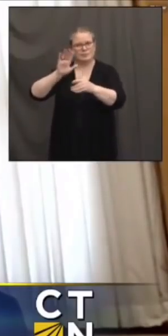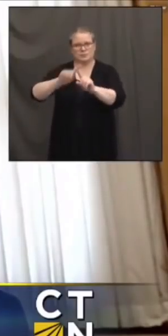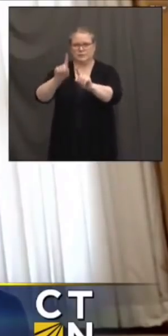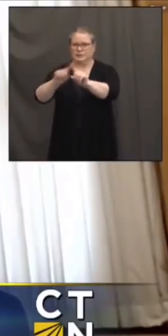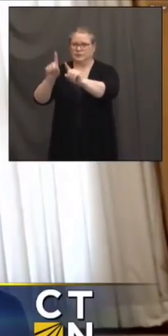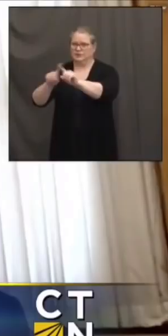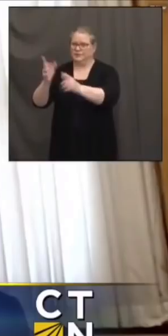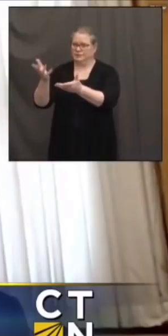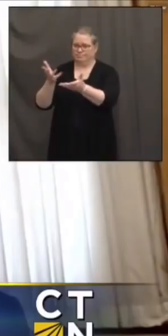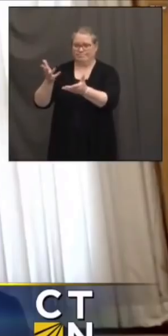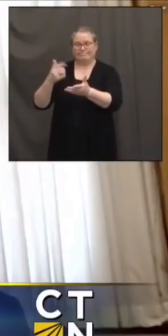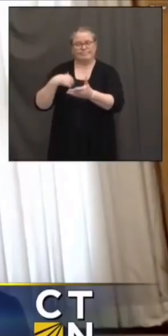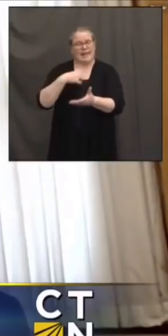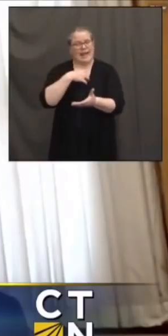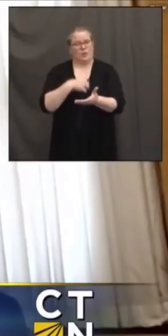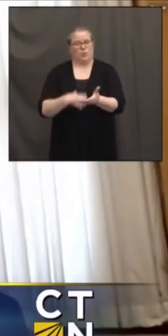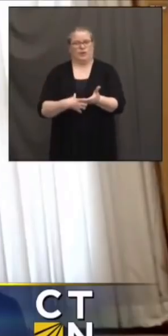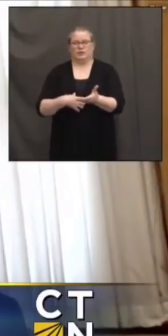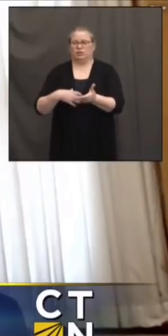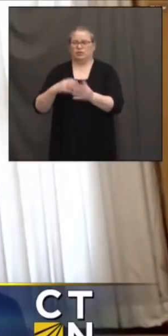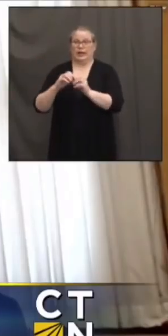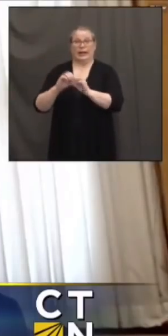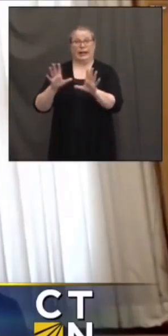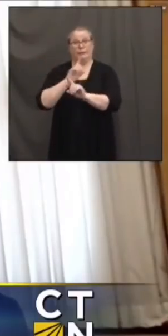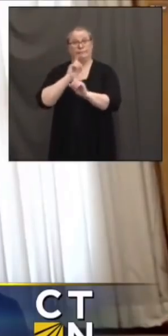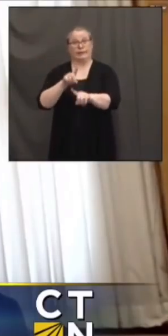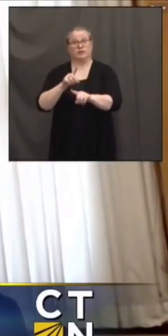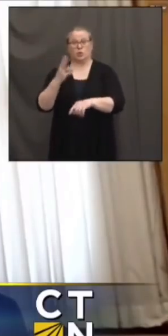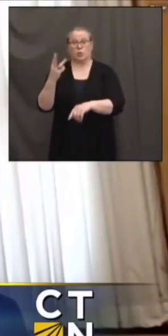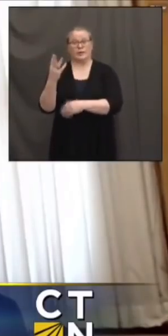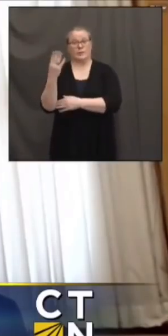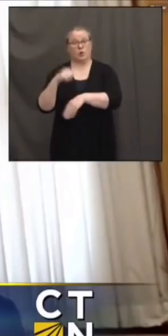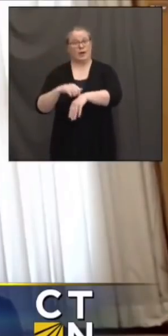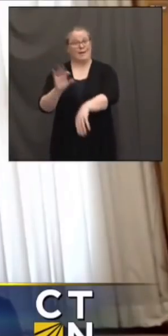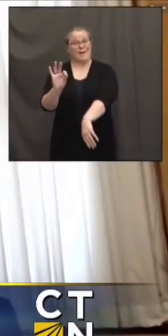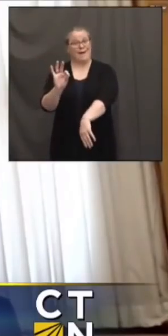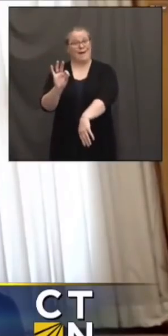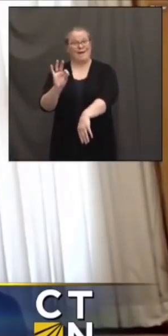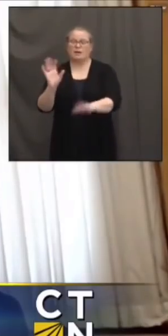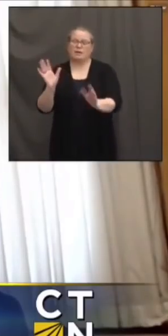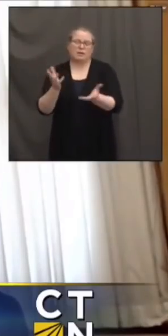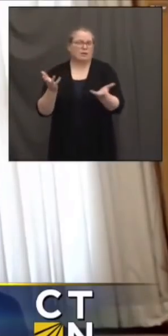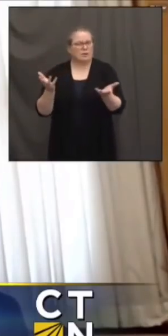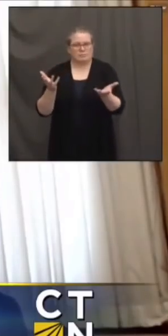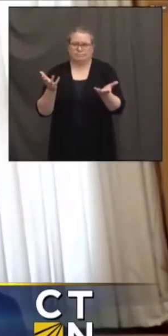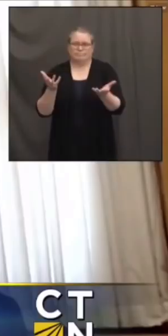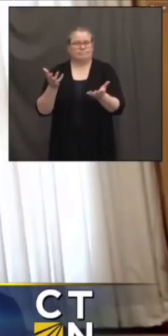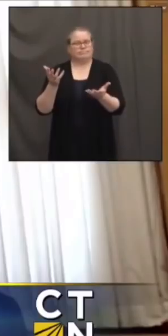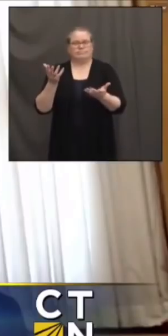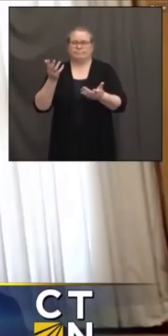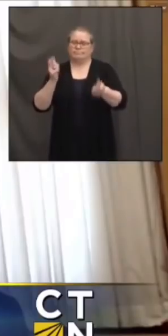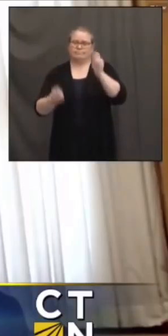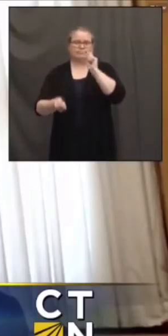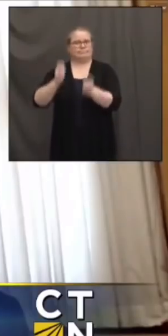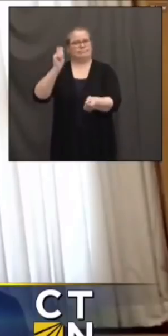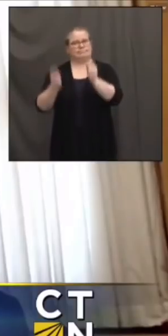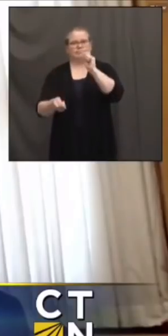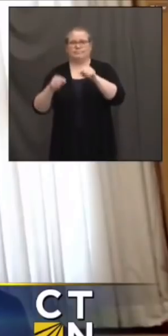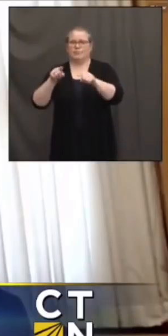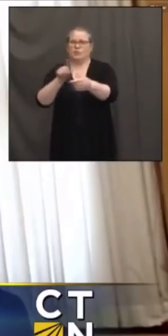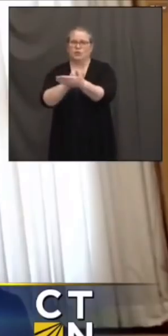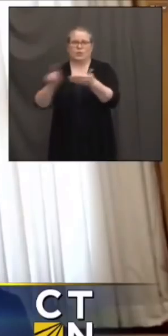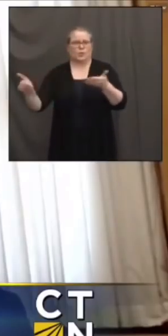models. I wish there was a clear guidance. You say, Wednesday morning at 9 o'clock, that's when they all open up. But the reality is it's constantly evolving through the week.